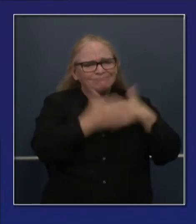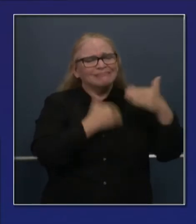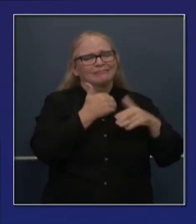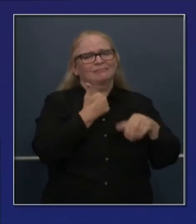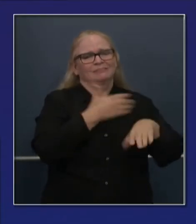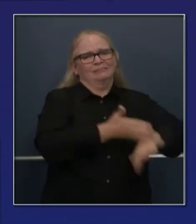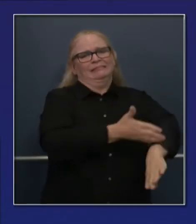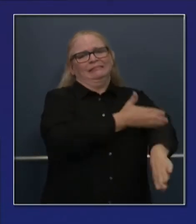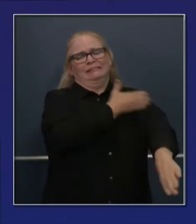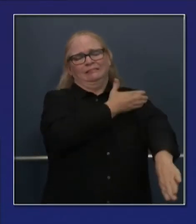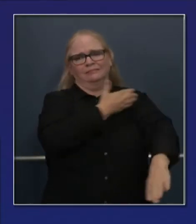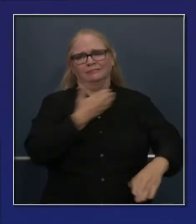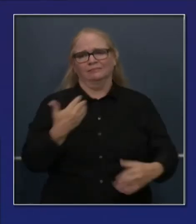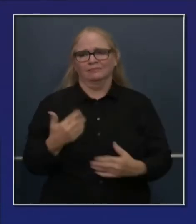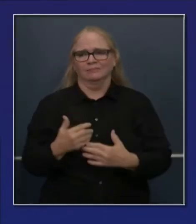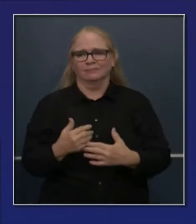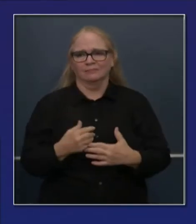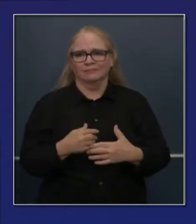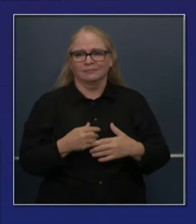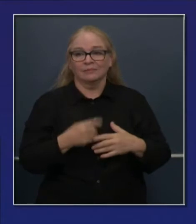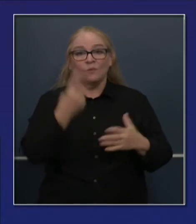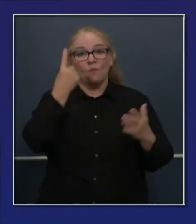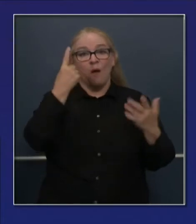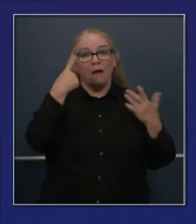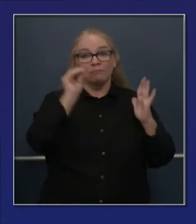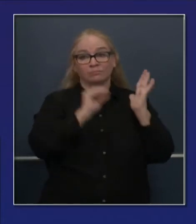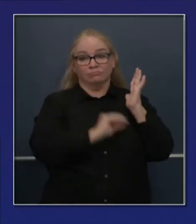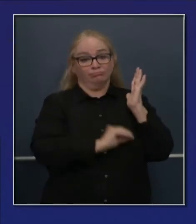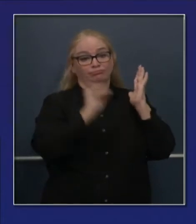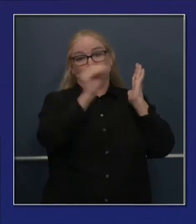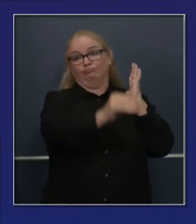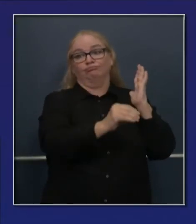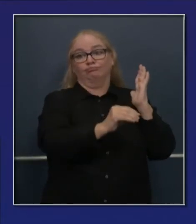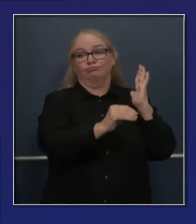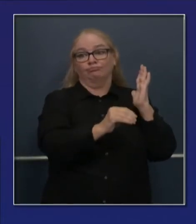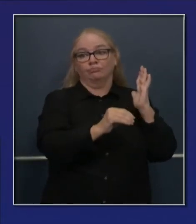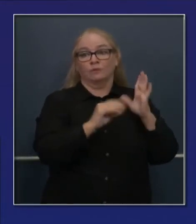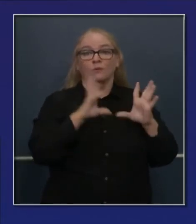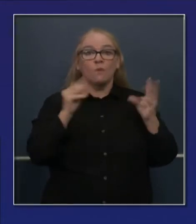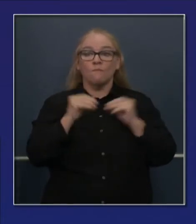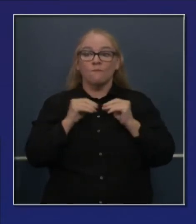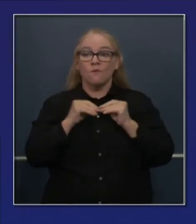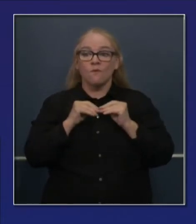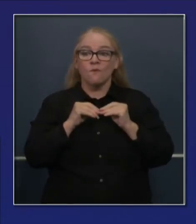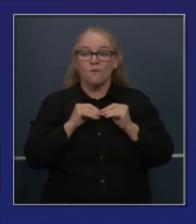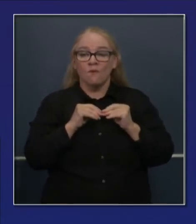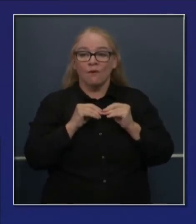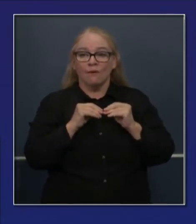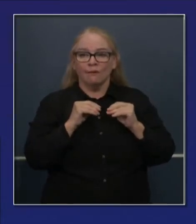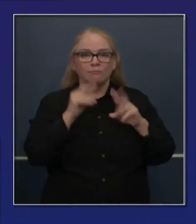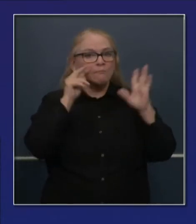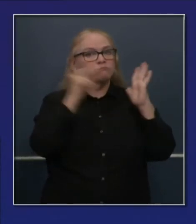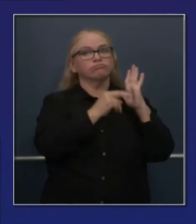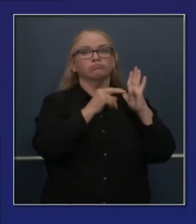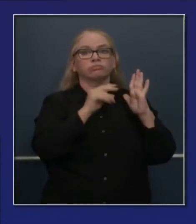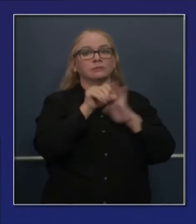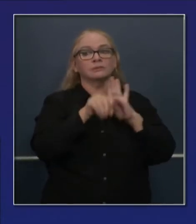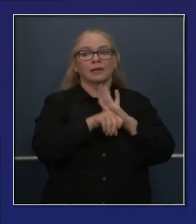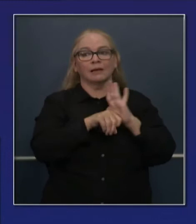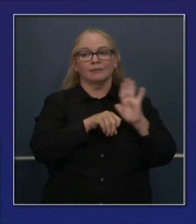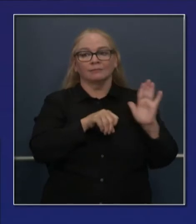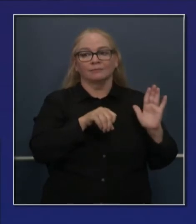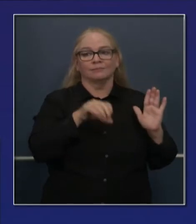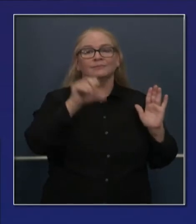that has dropped off the list, as we brought each and every one of these backlog cases to a specific point in